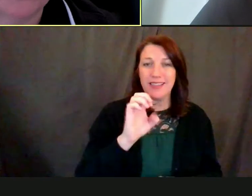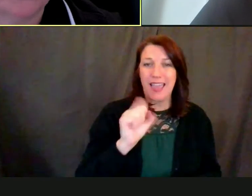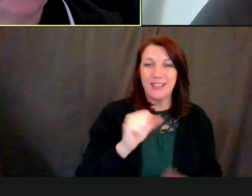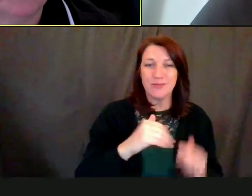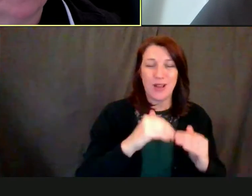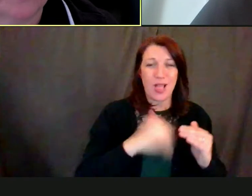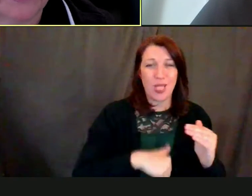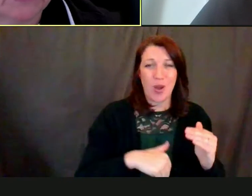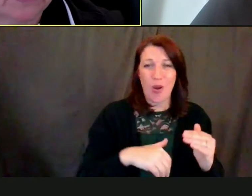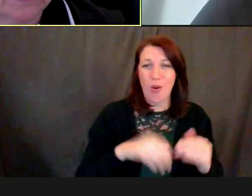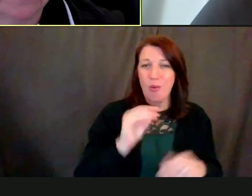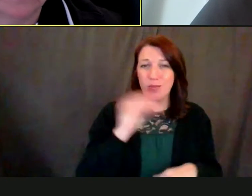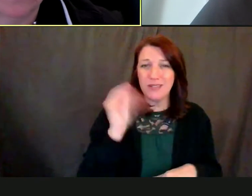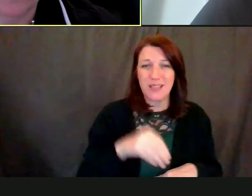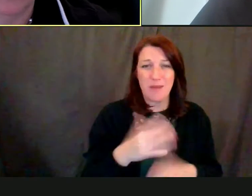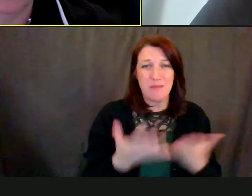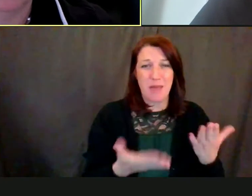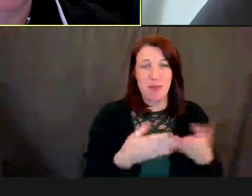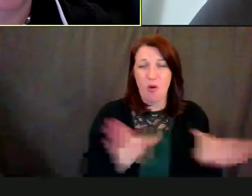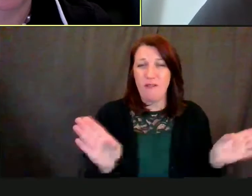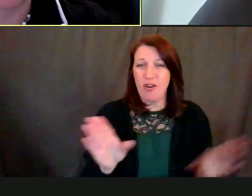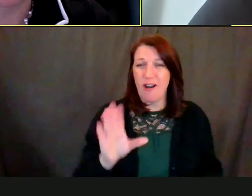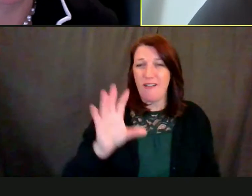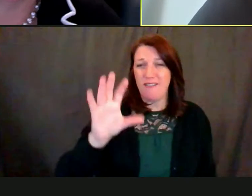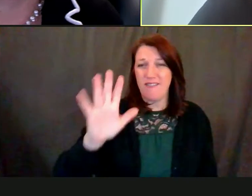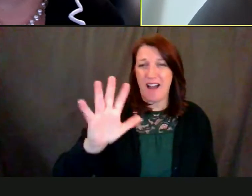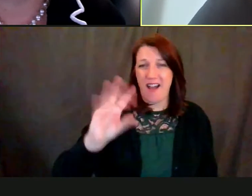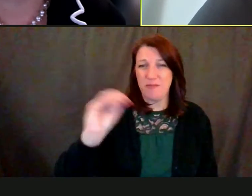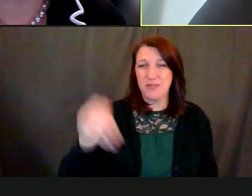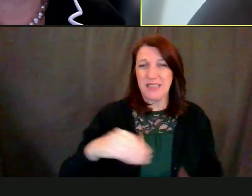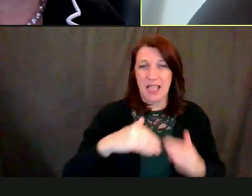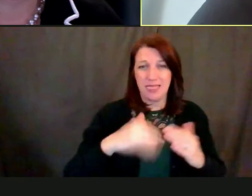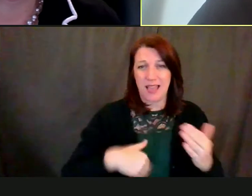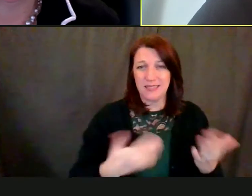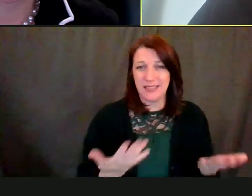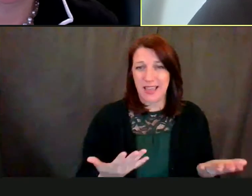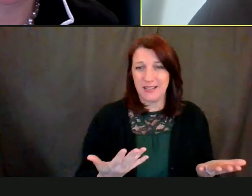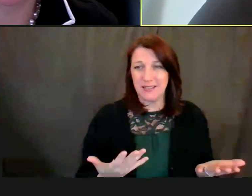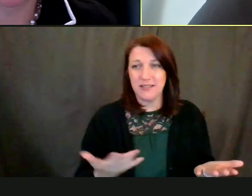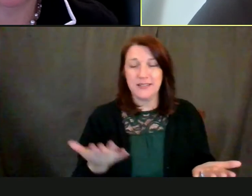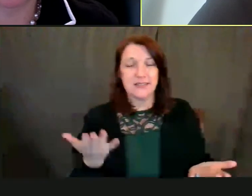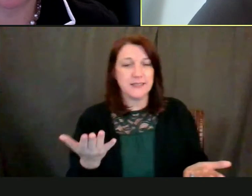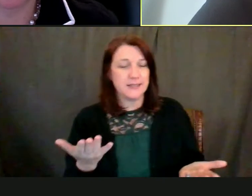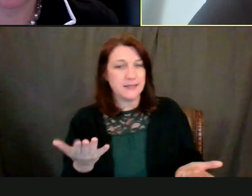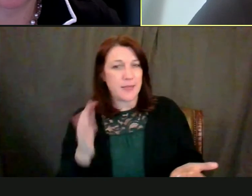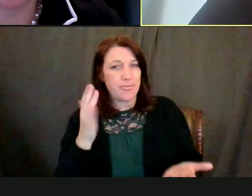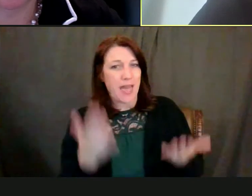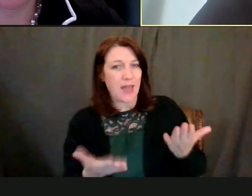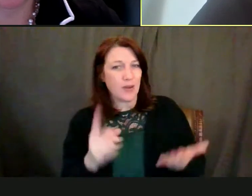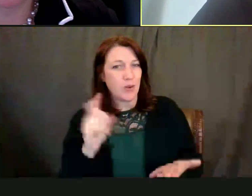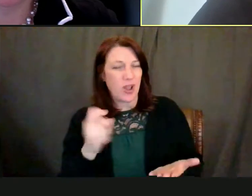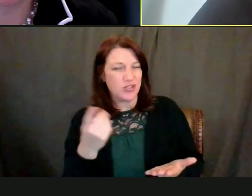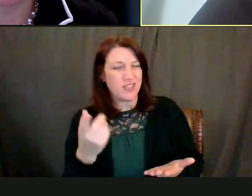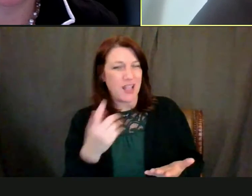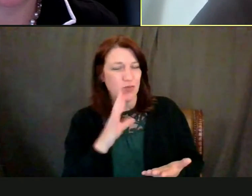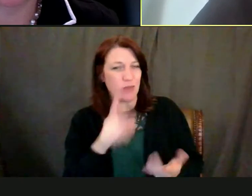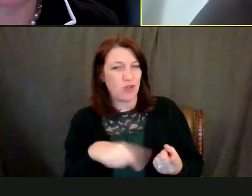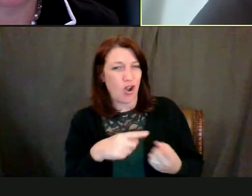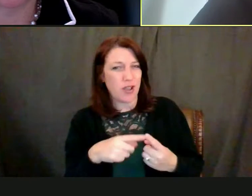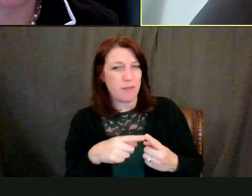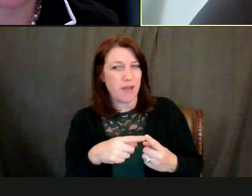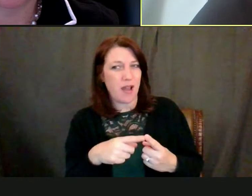than 5% of overall cases. So I think this question may be, what I was talking about in regards